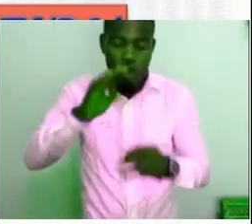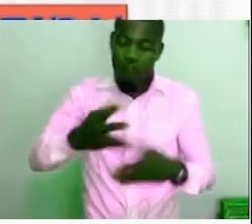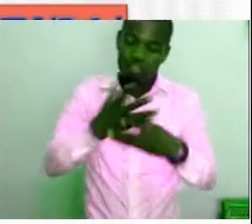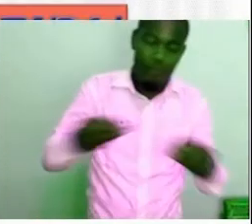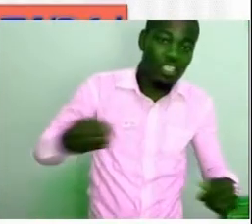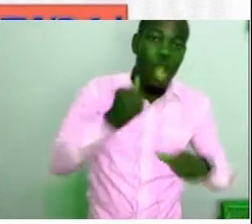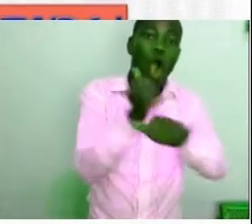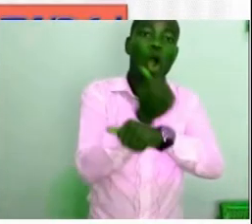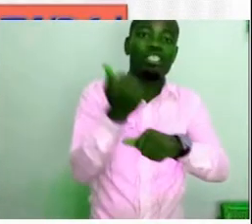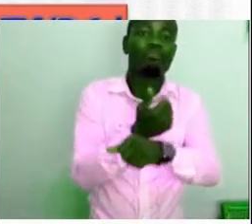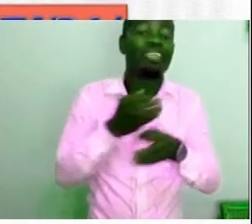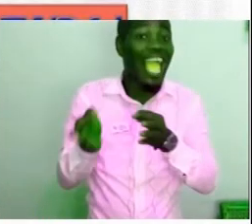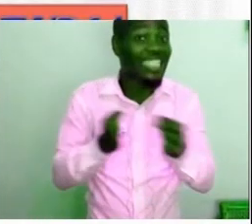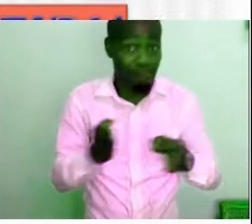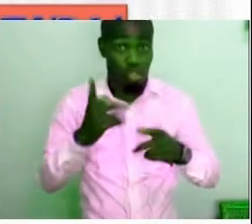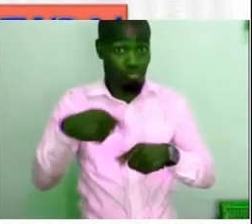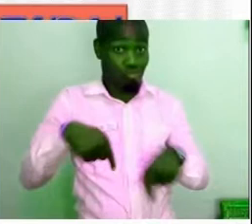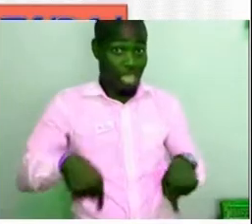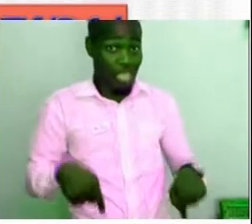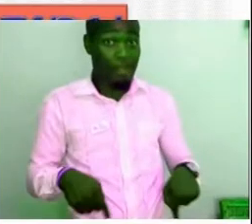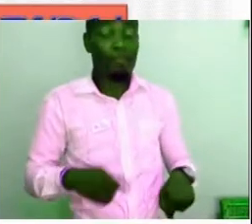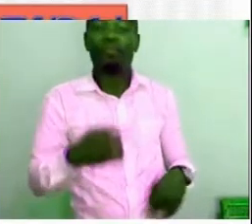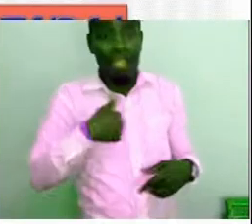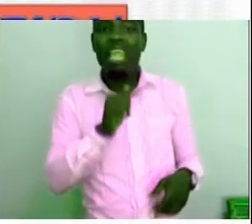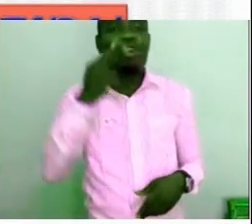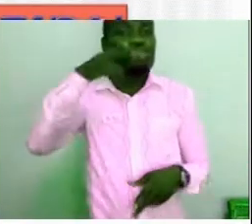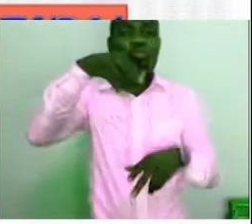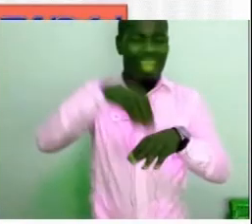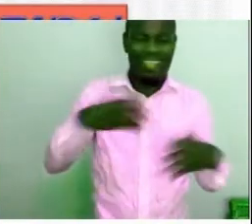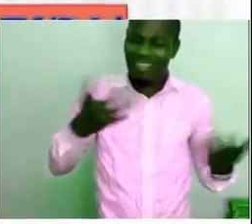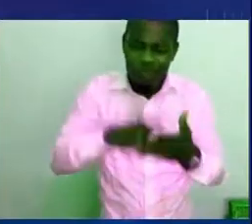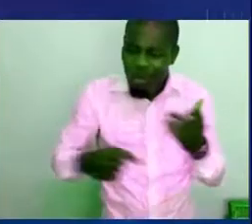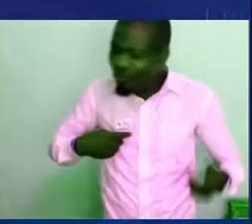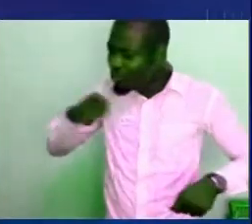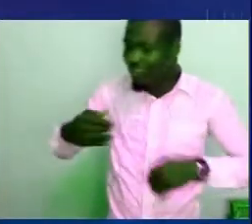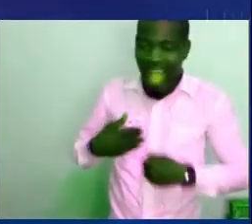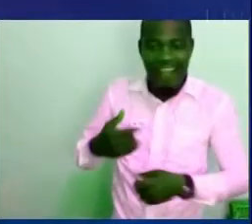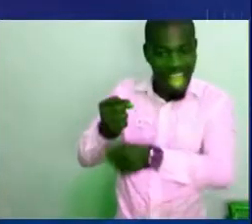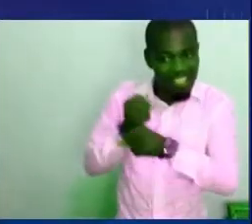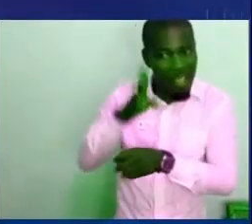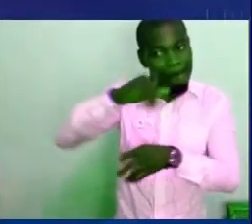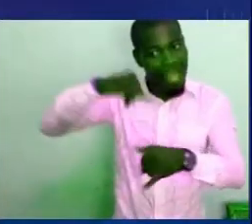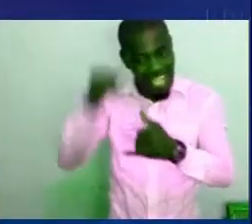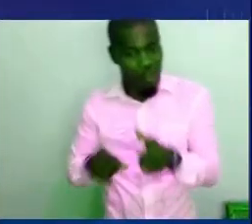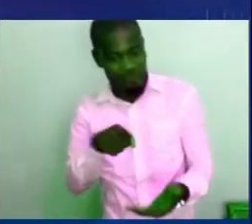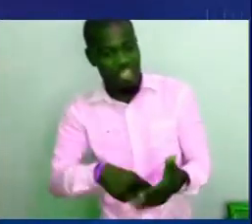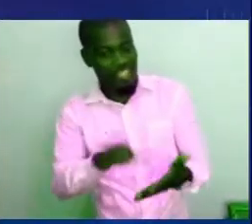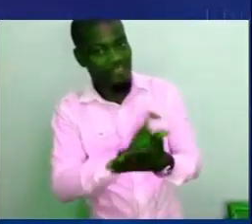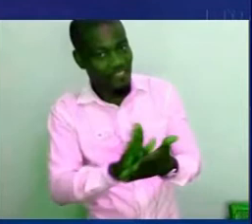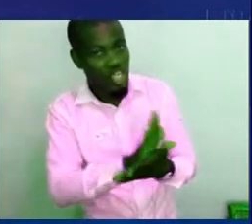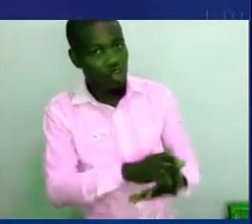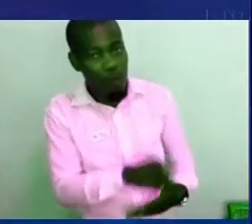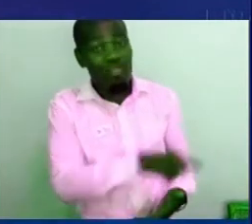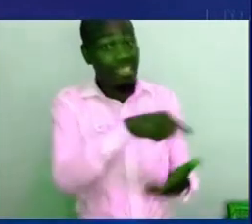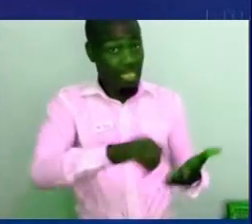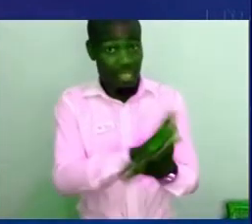the simplification method of solving algebraic expressions today. Let's look at what we should